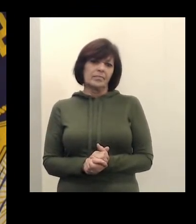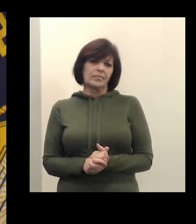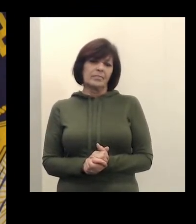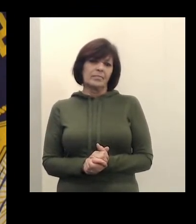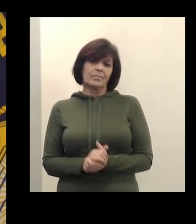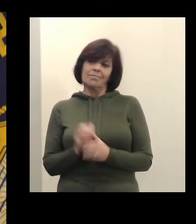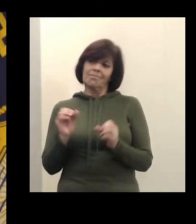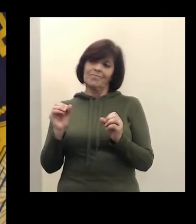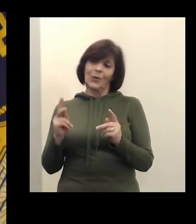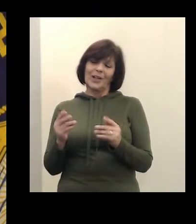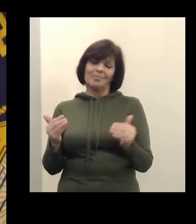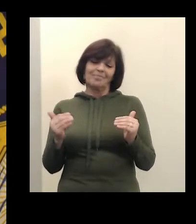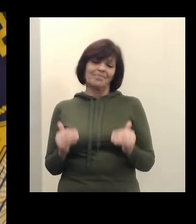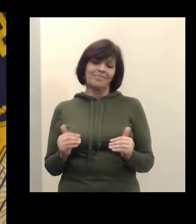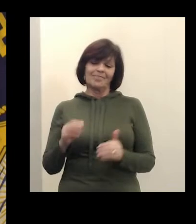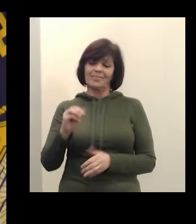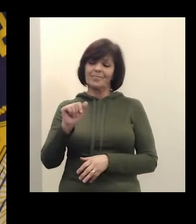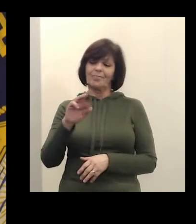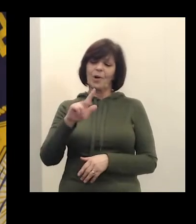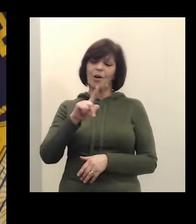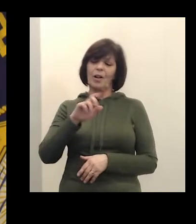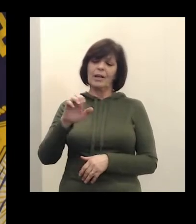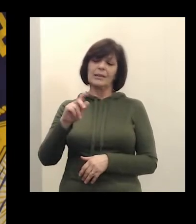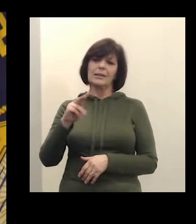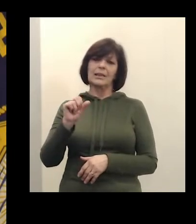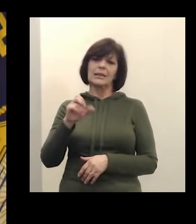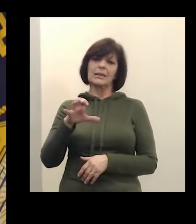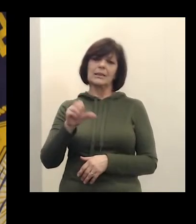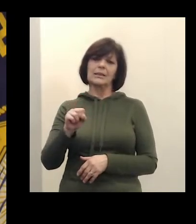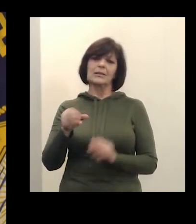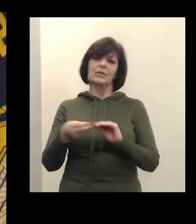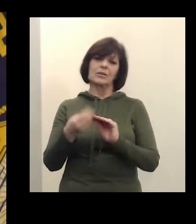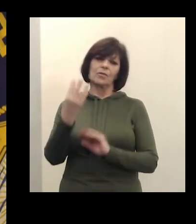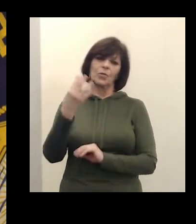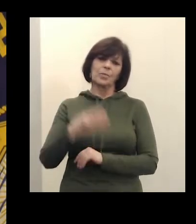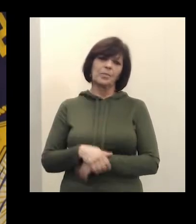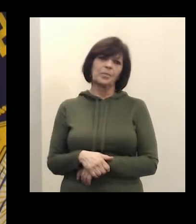Okay, Marley Tuskus, Channel 4.